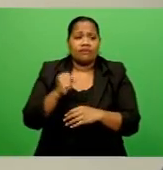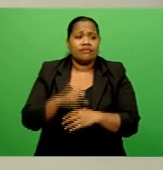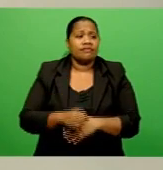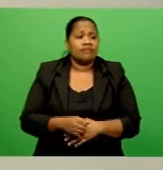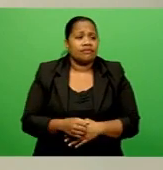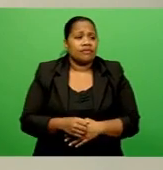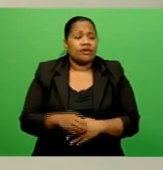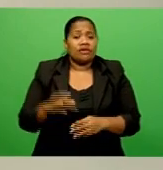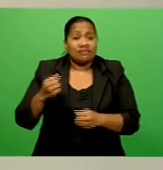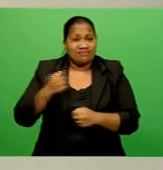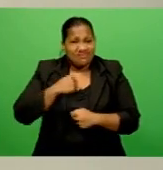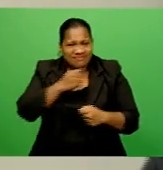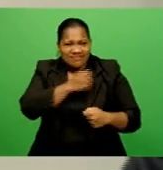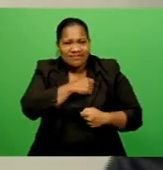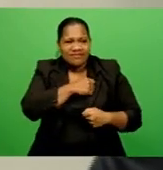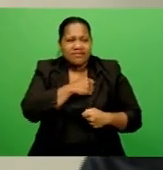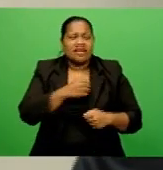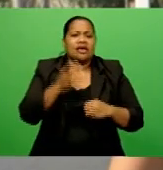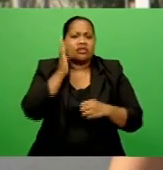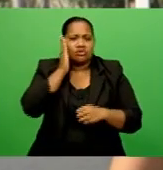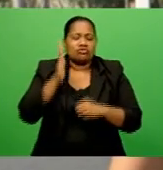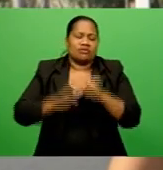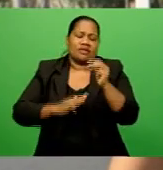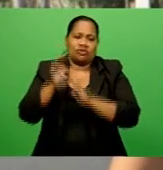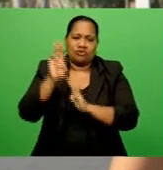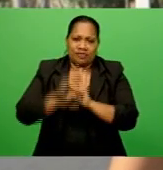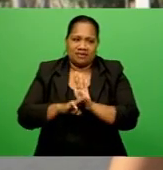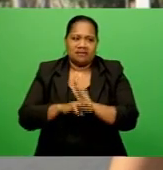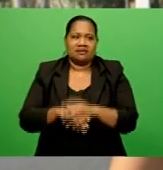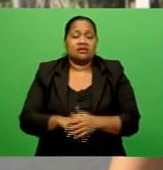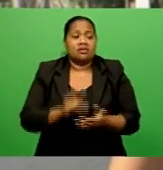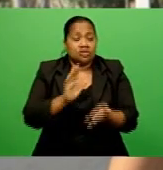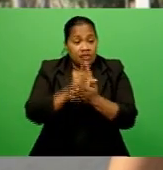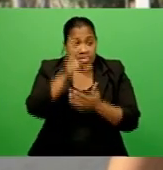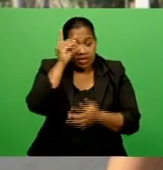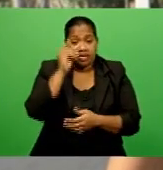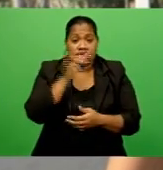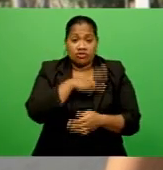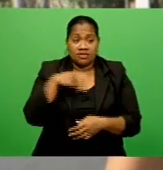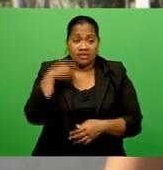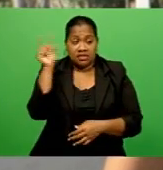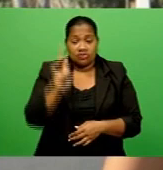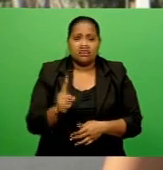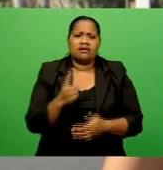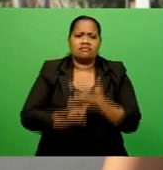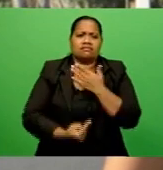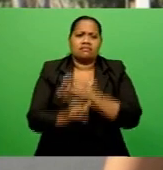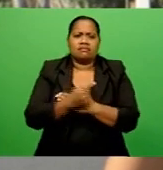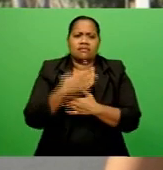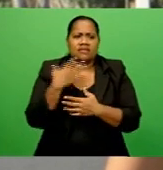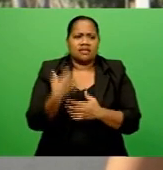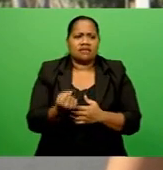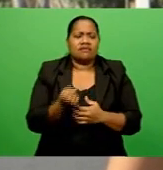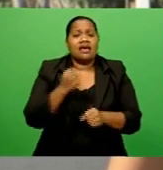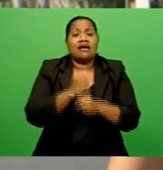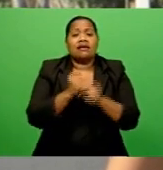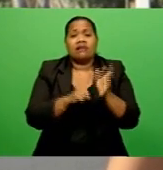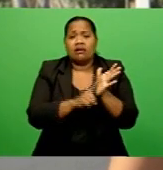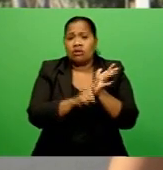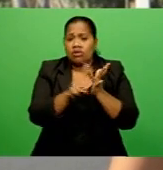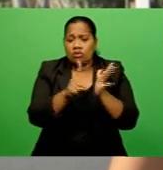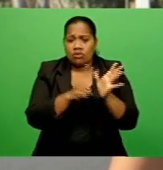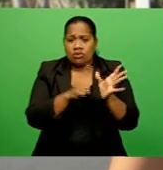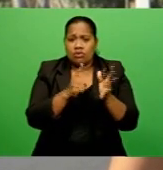Military Forces and the school management. The Education Minister today officiated at the handover of Ngalo Island Primary